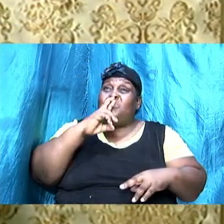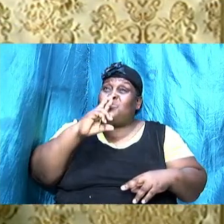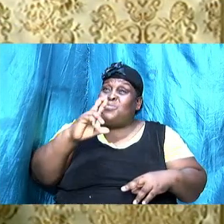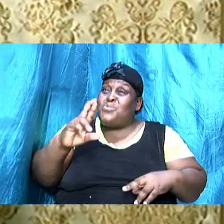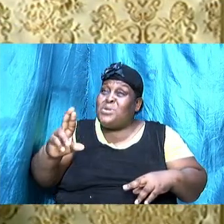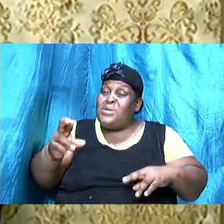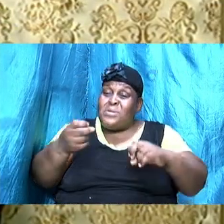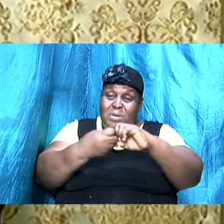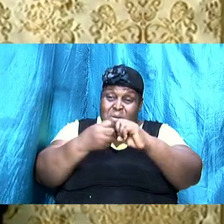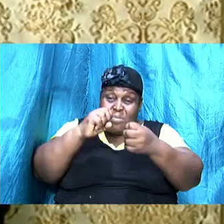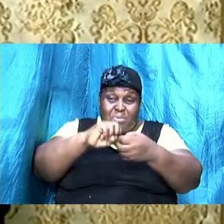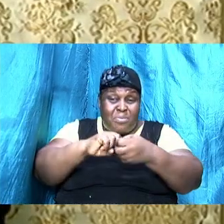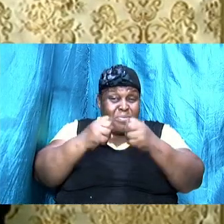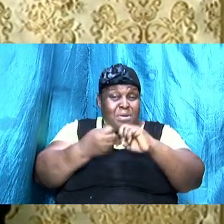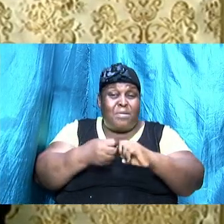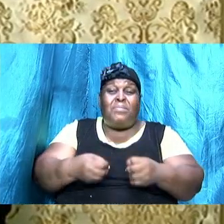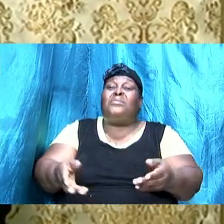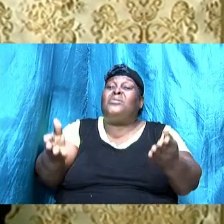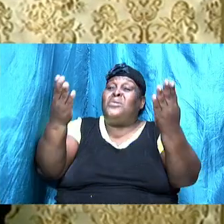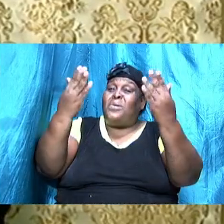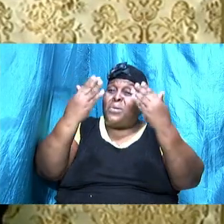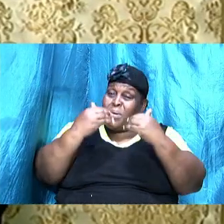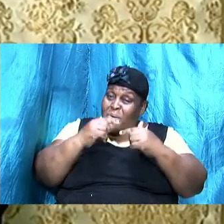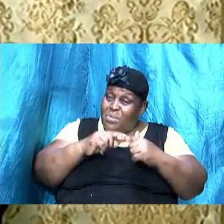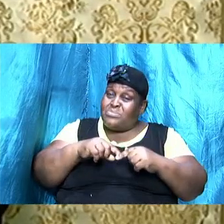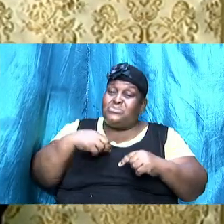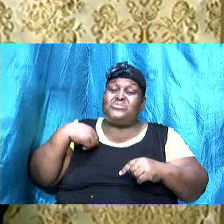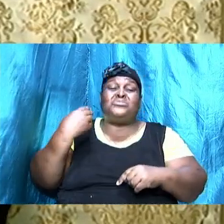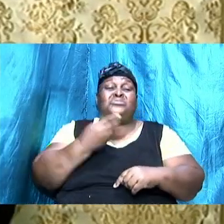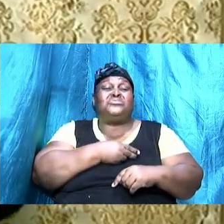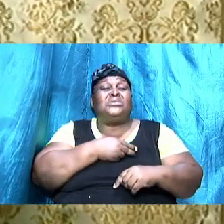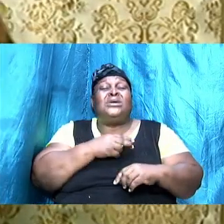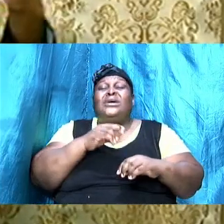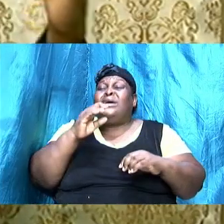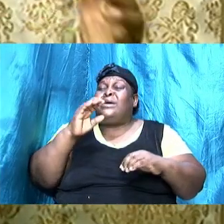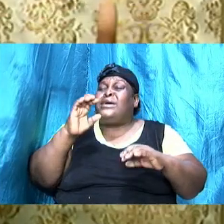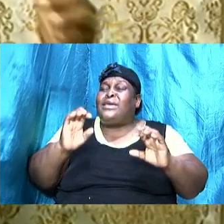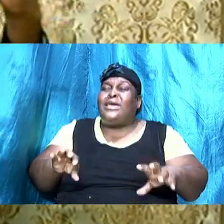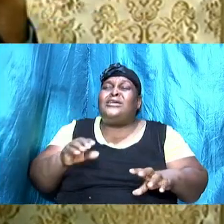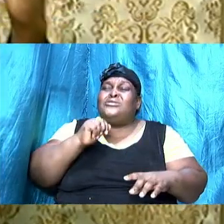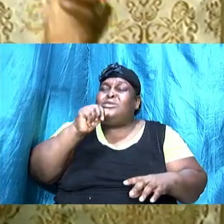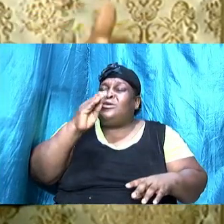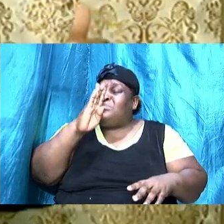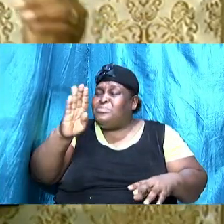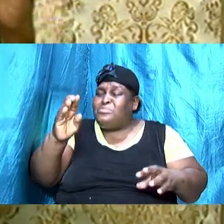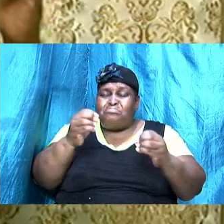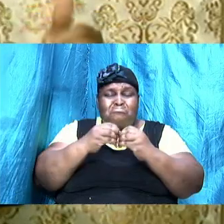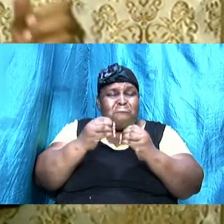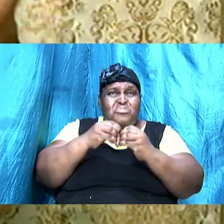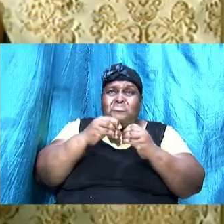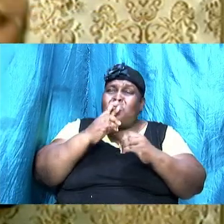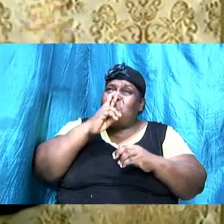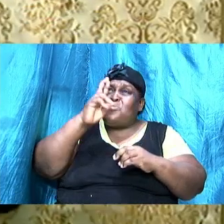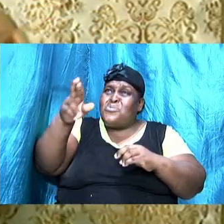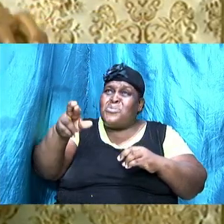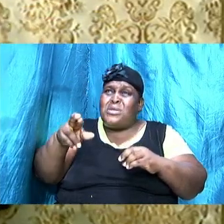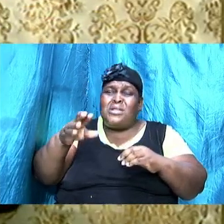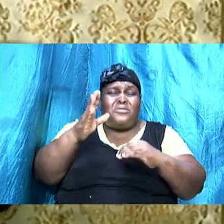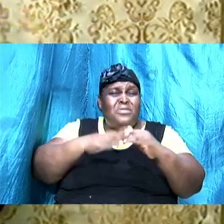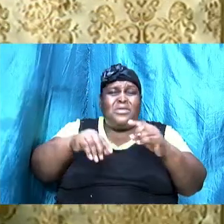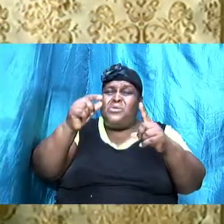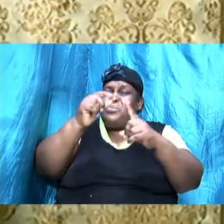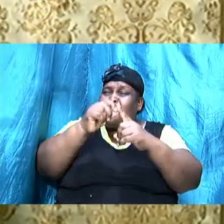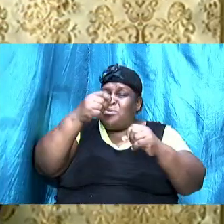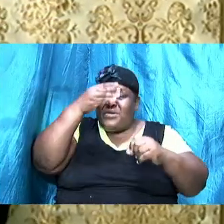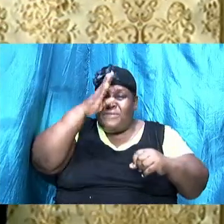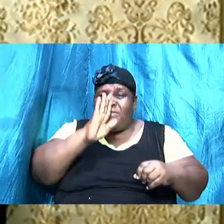us are, we cannot be more real than the Word of God. The Word of God is